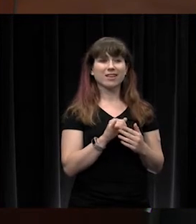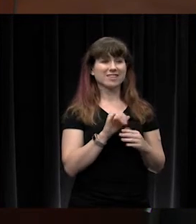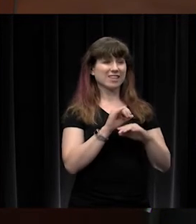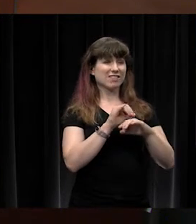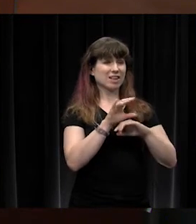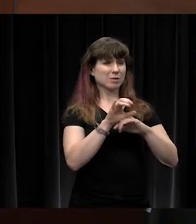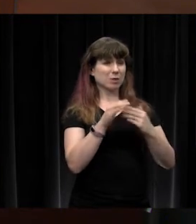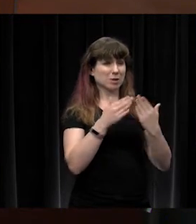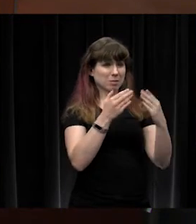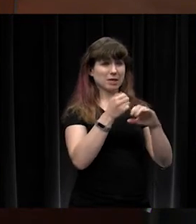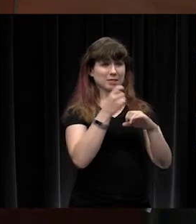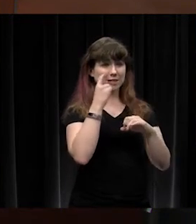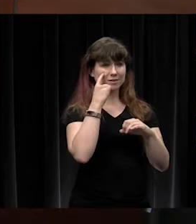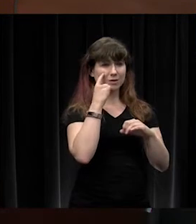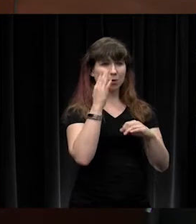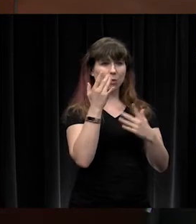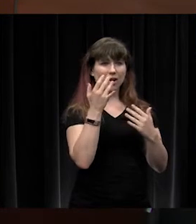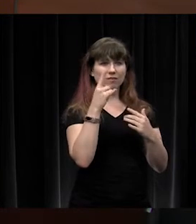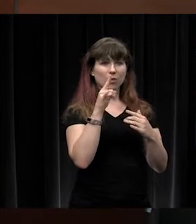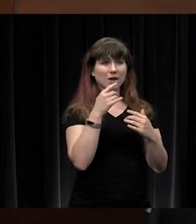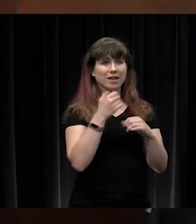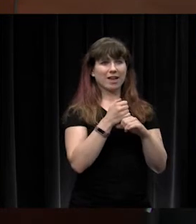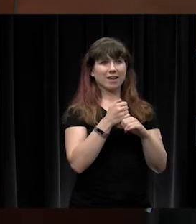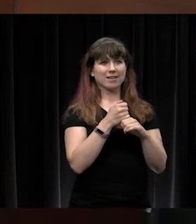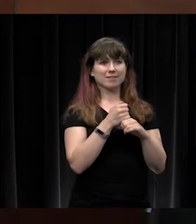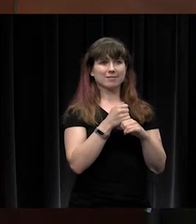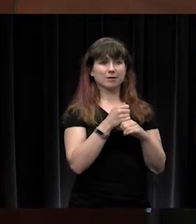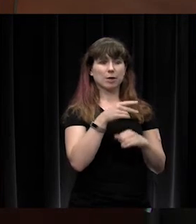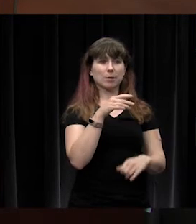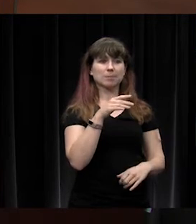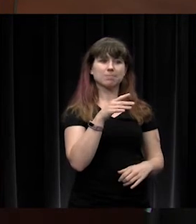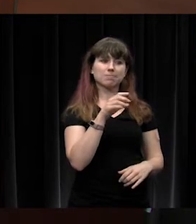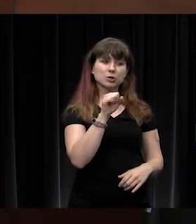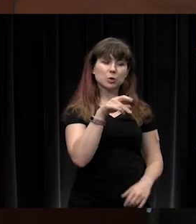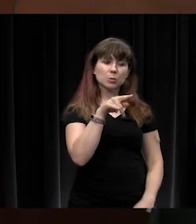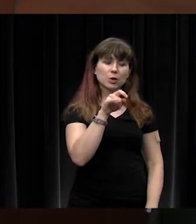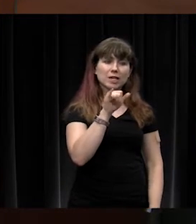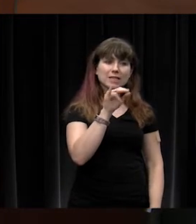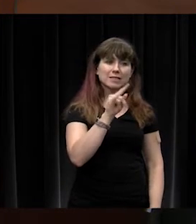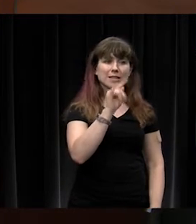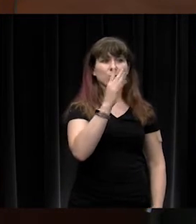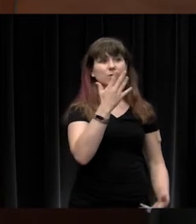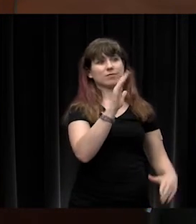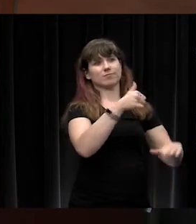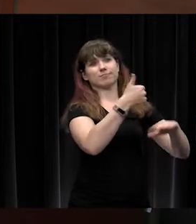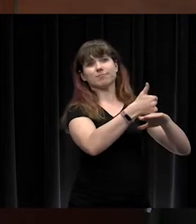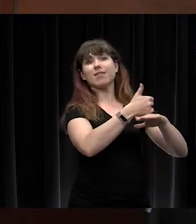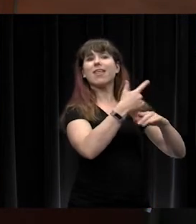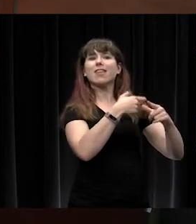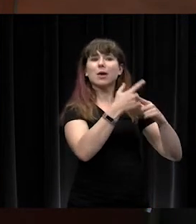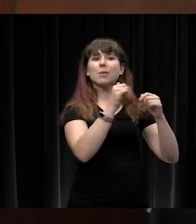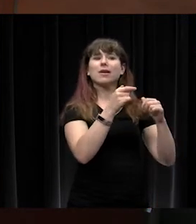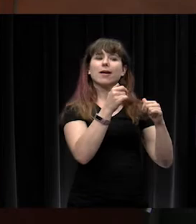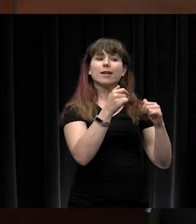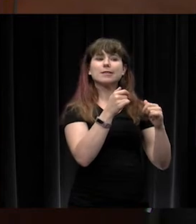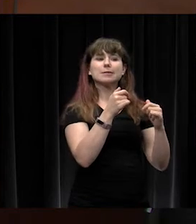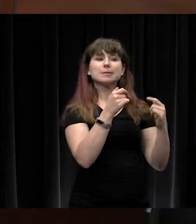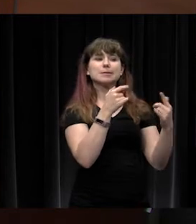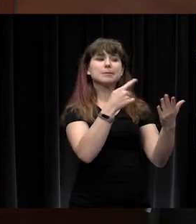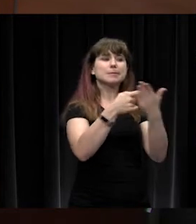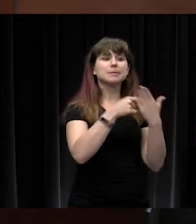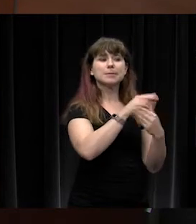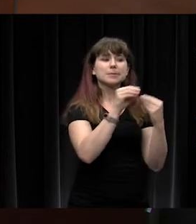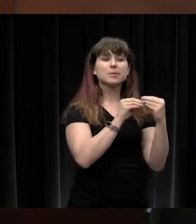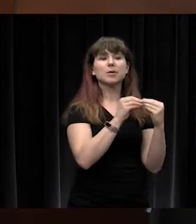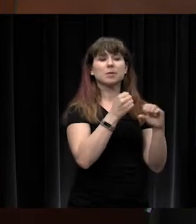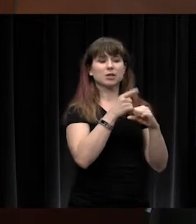recommendation. It makes sense that we wait till we get the permanent superintendent in place to really sit down and really spend some time with this to make sure that we have a chance